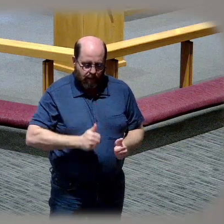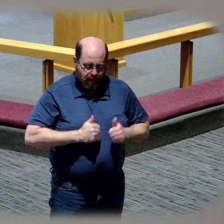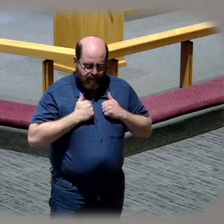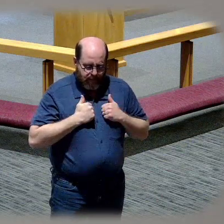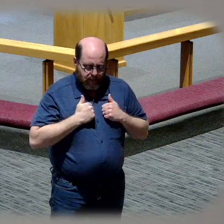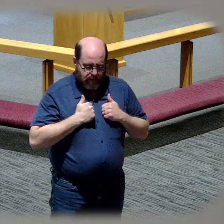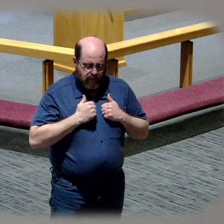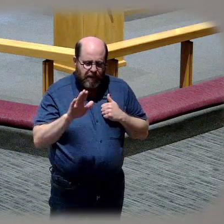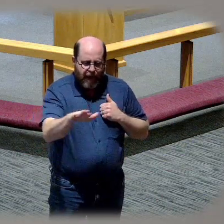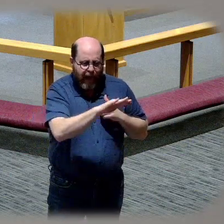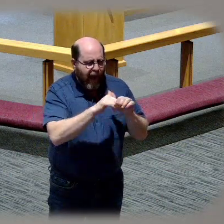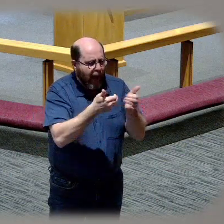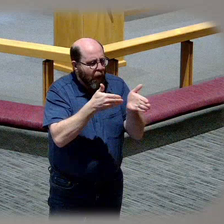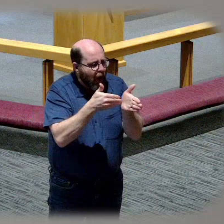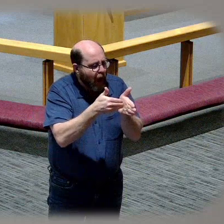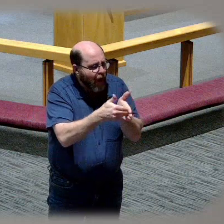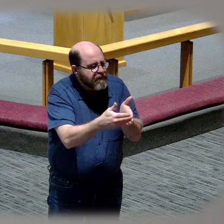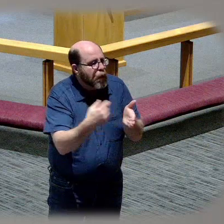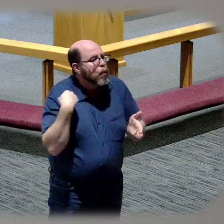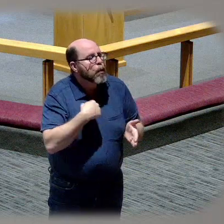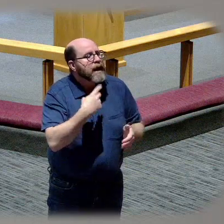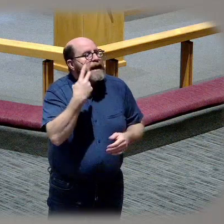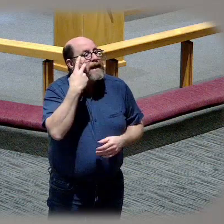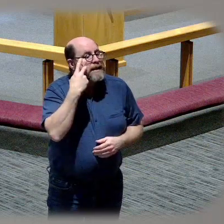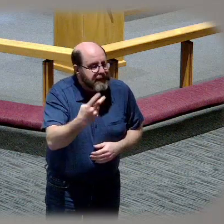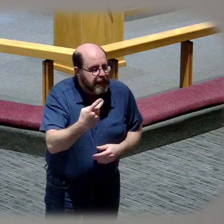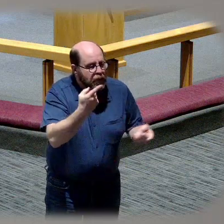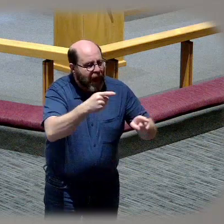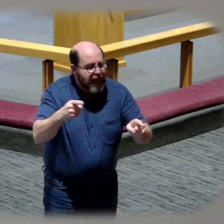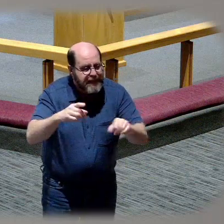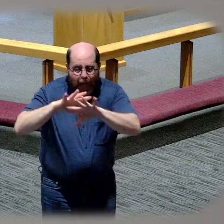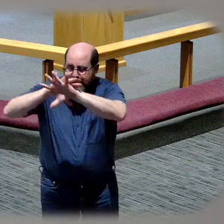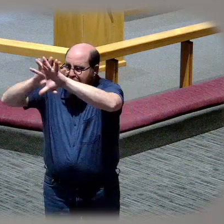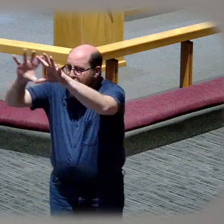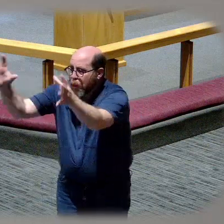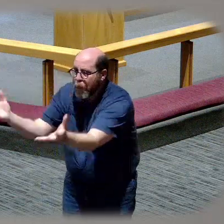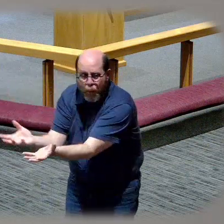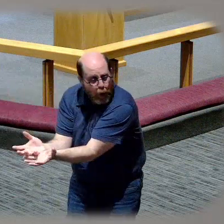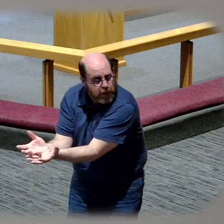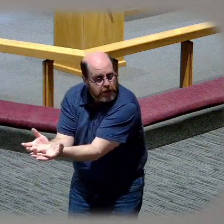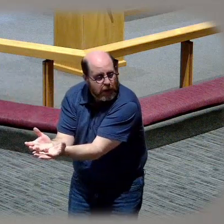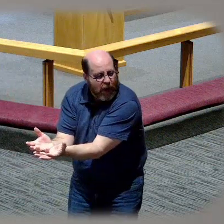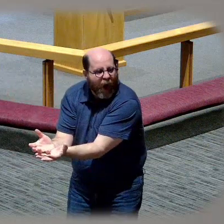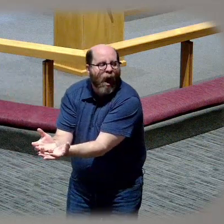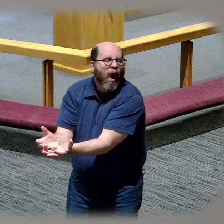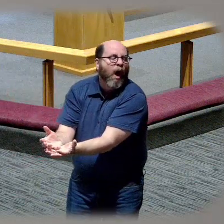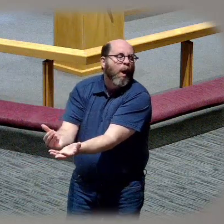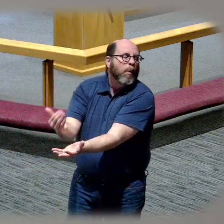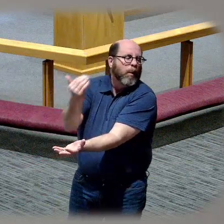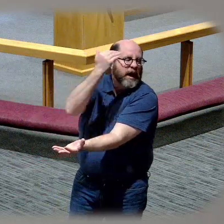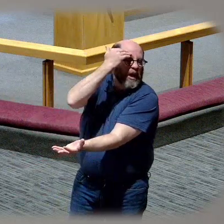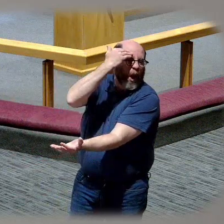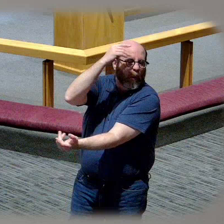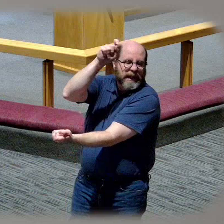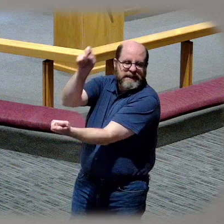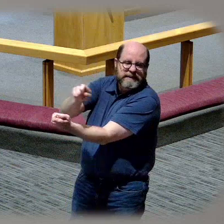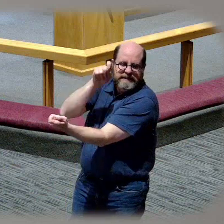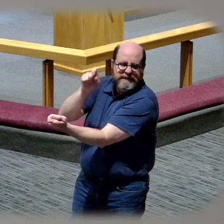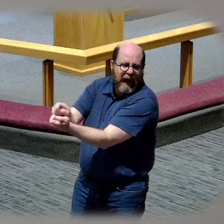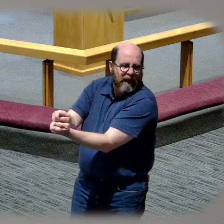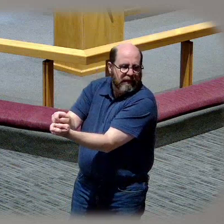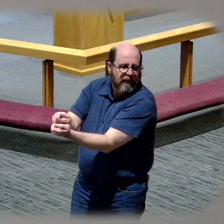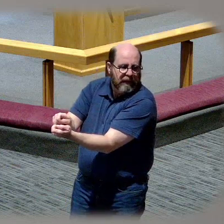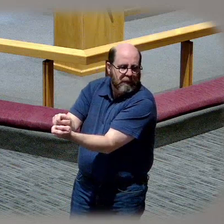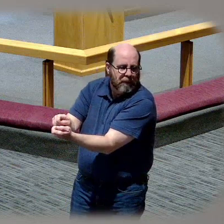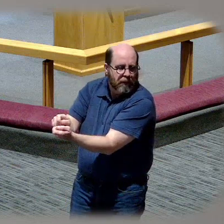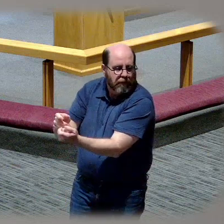How often do we see what's going on in our world and know exactly what that is? Walk away